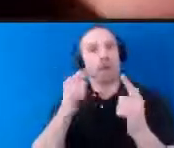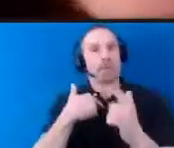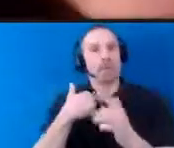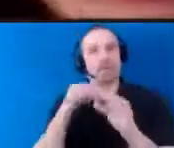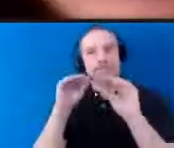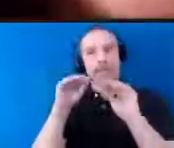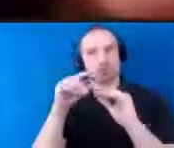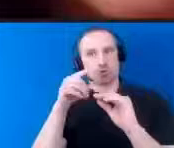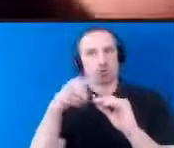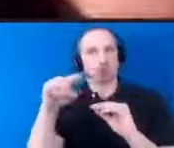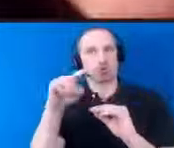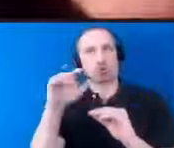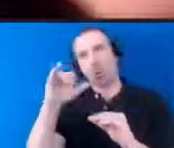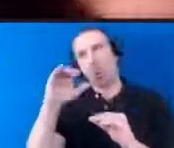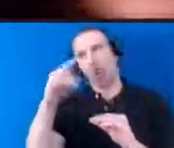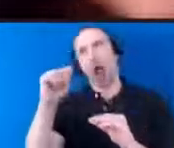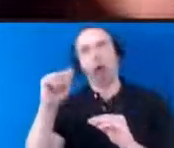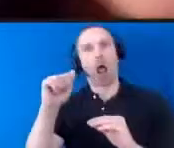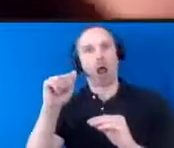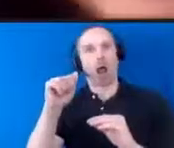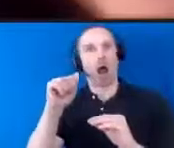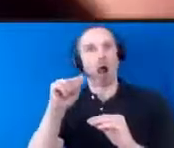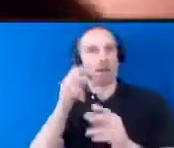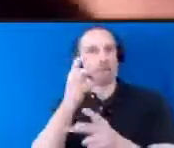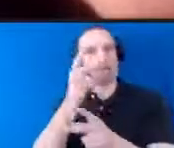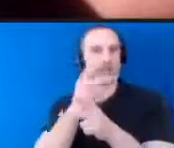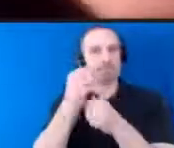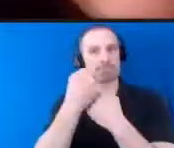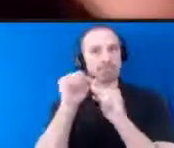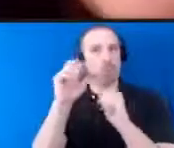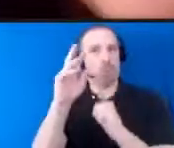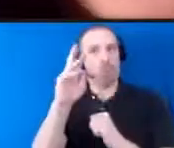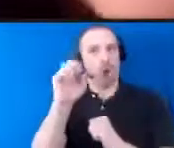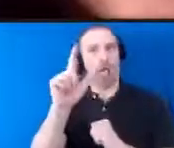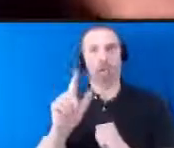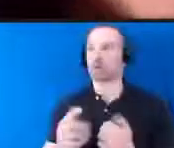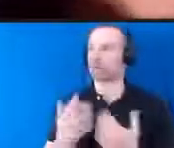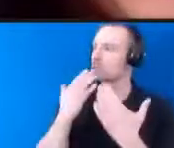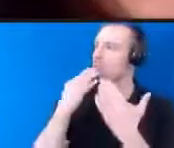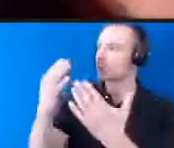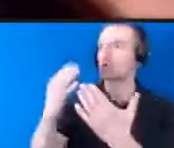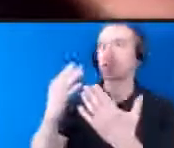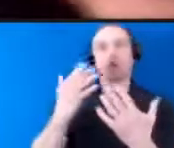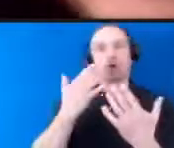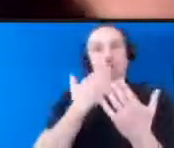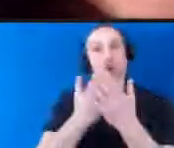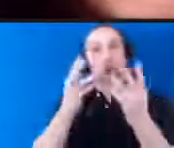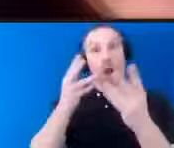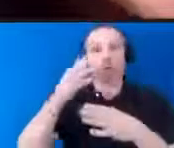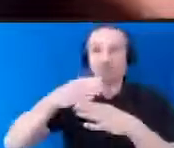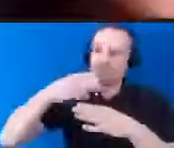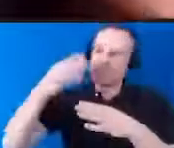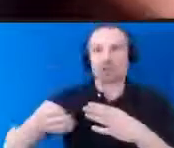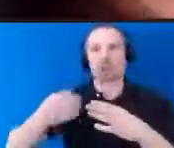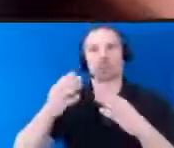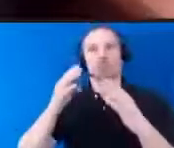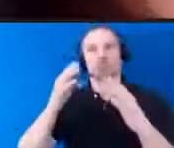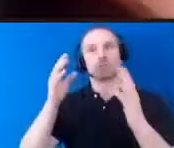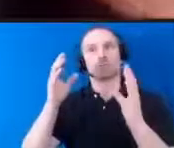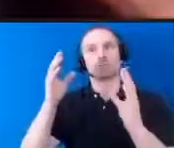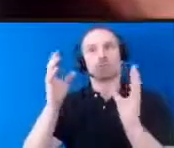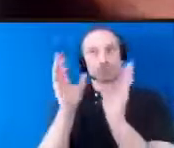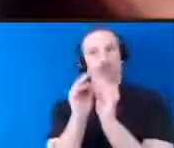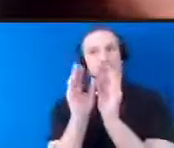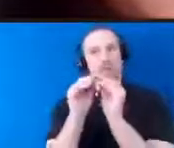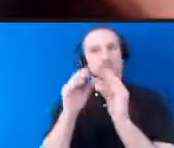Thank you so much for that. It's a wonderful way to end our town hall today. As we reach the end here,